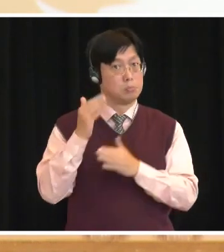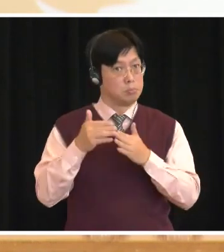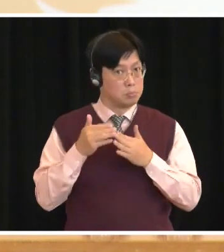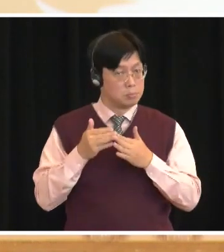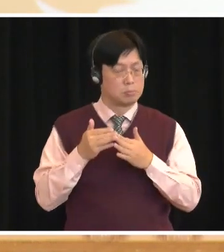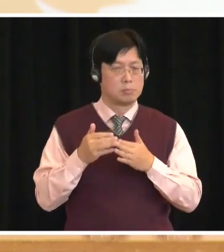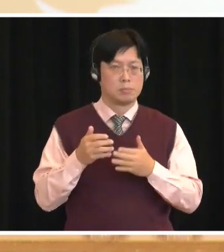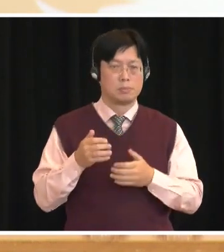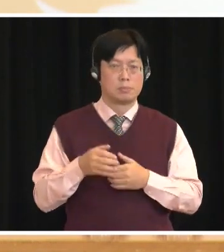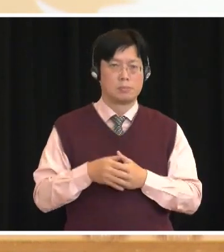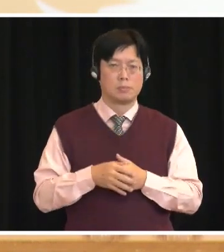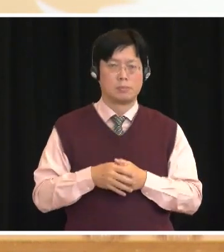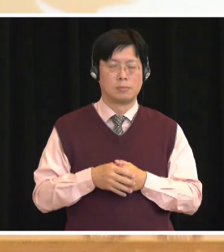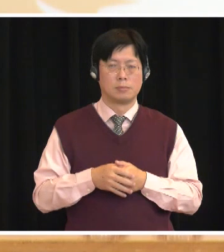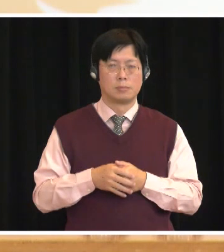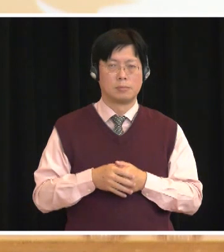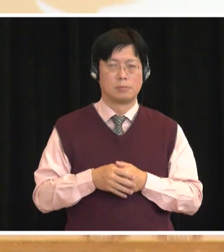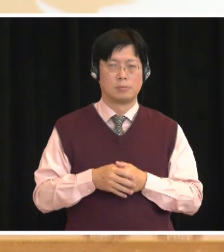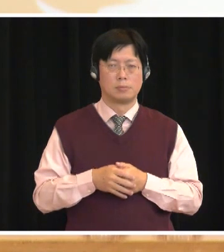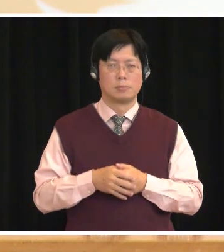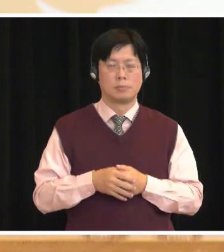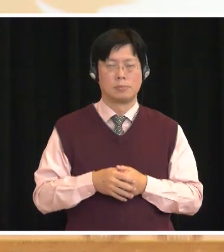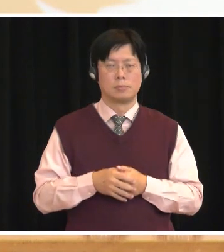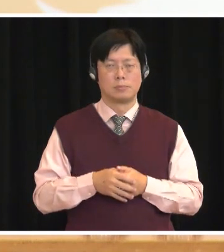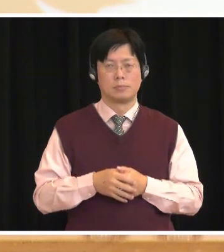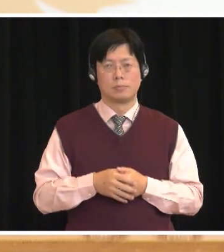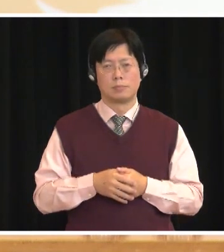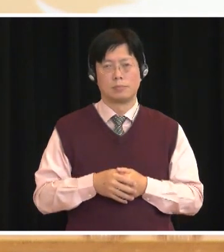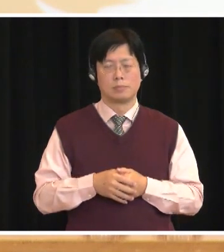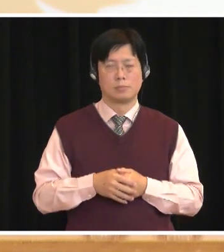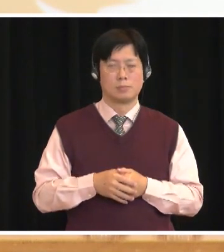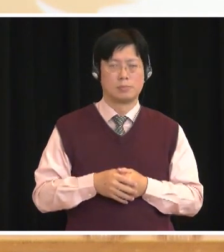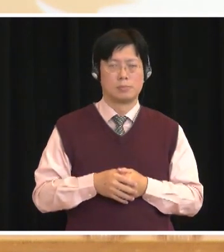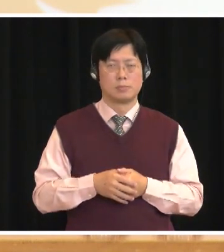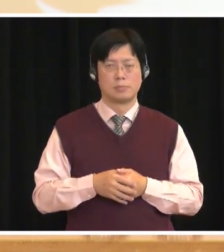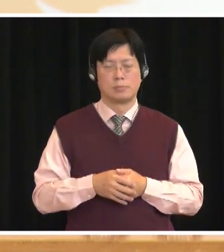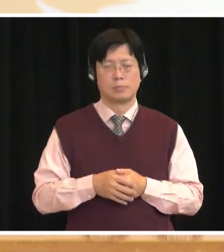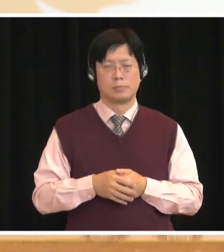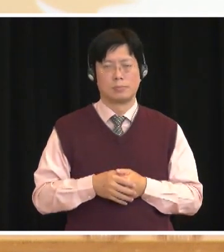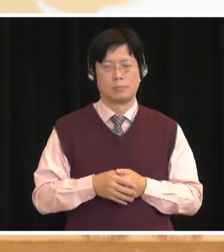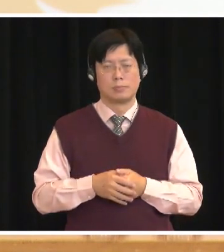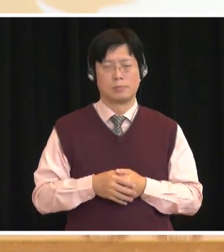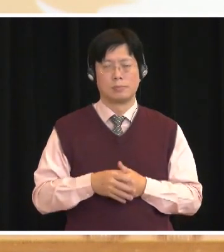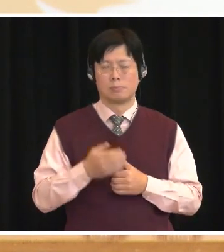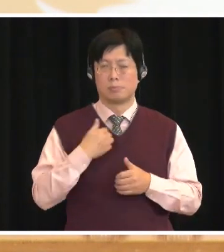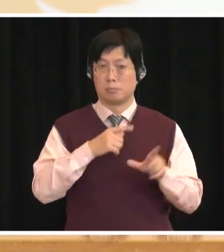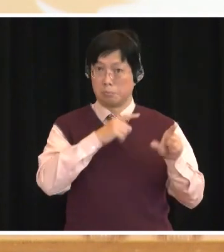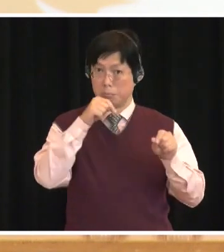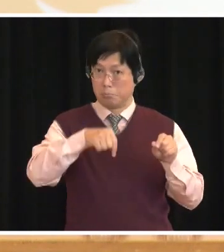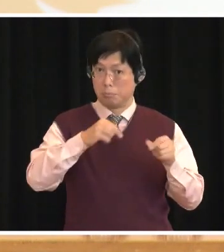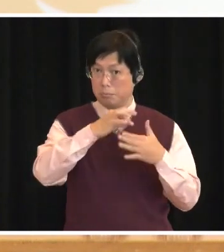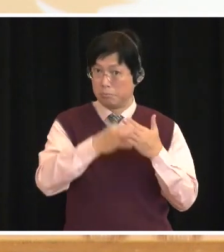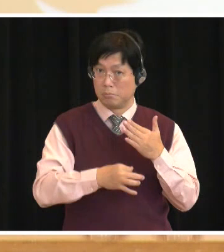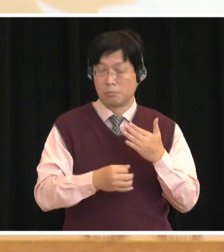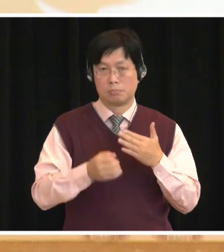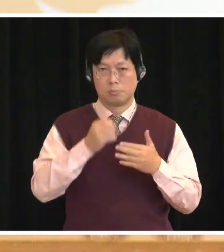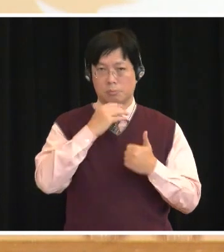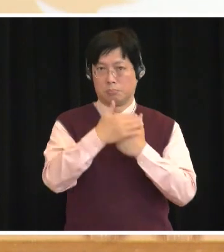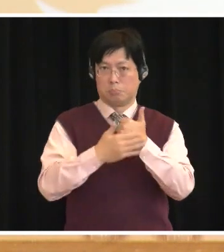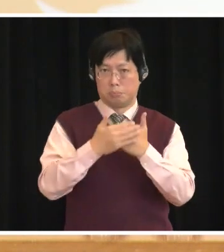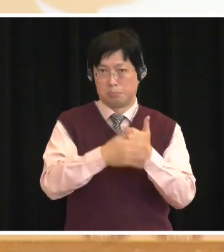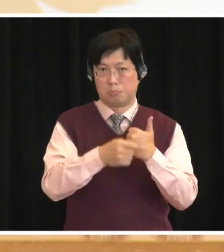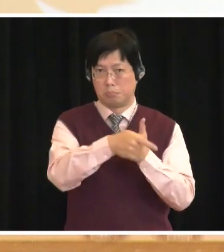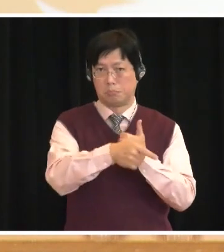proceedings, providing that human rights and freedoms are guaranteed, which suggests the